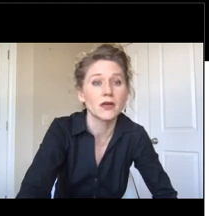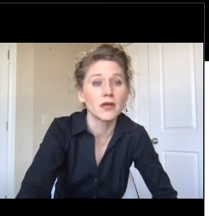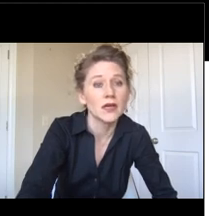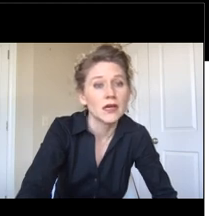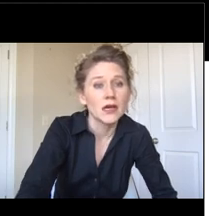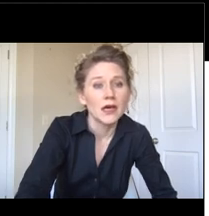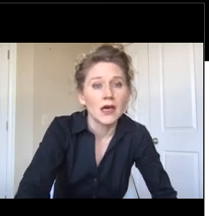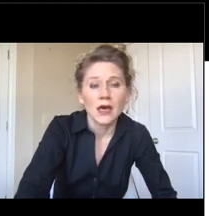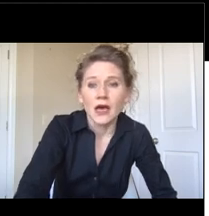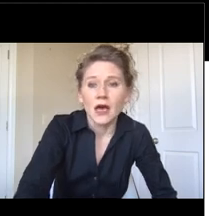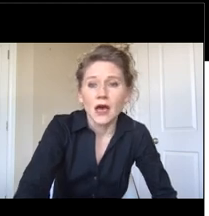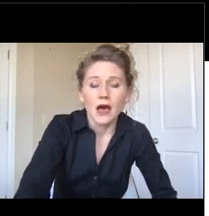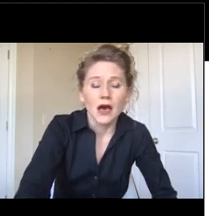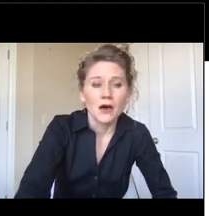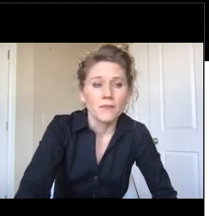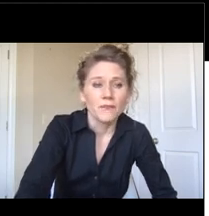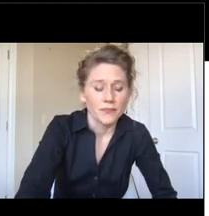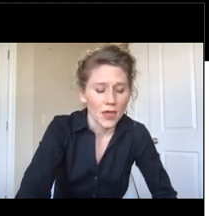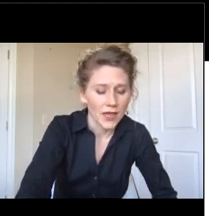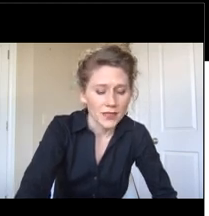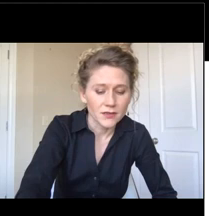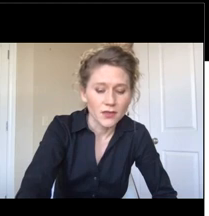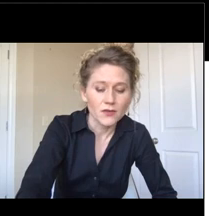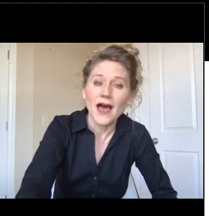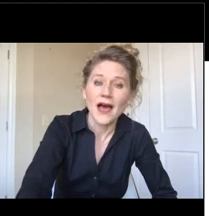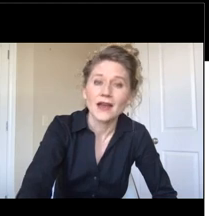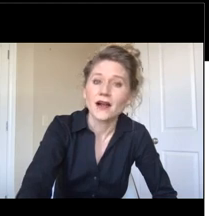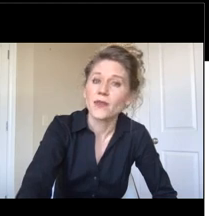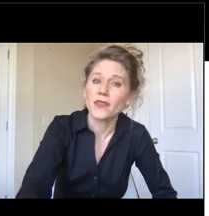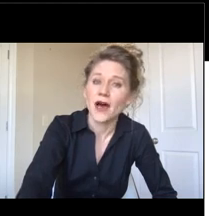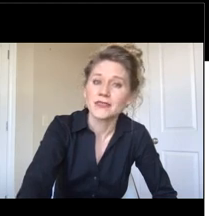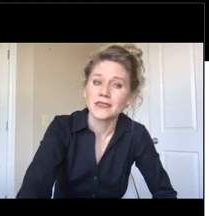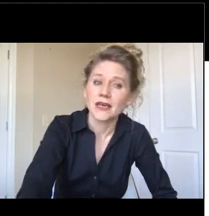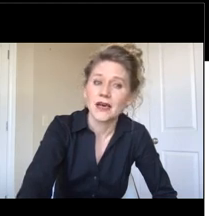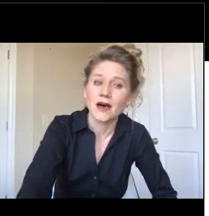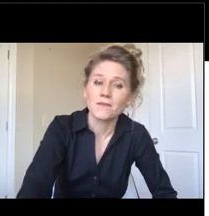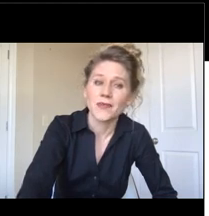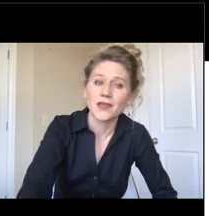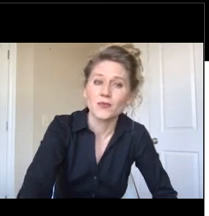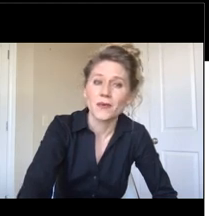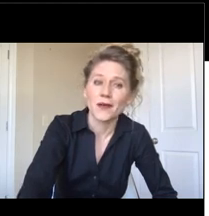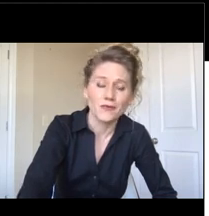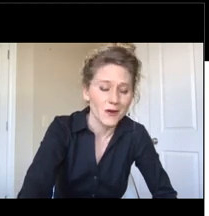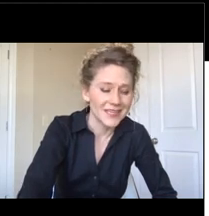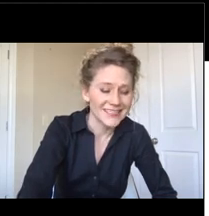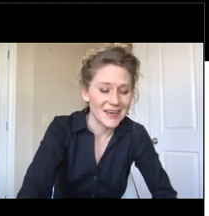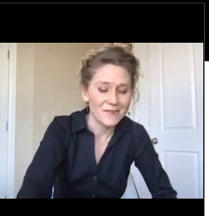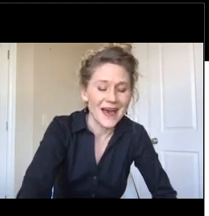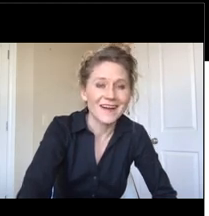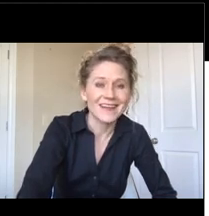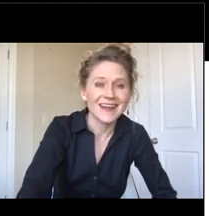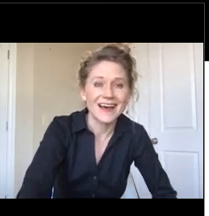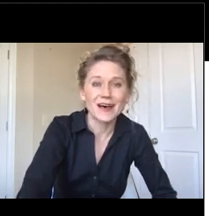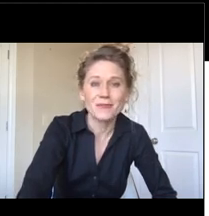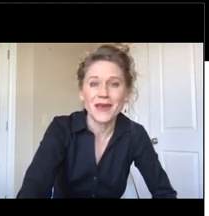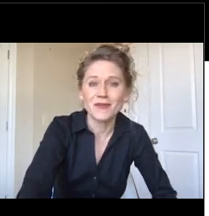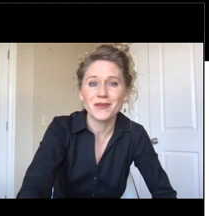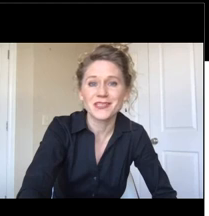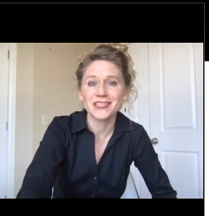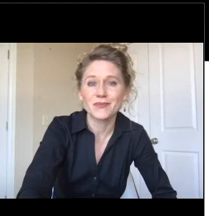more. Right. Okay, so you had a couple thoughts that you prepared for us about